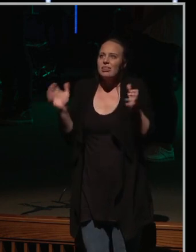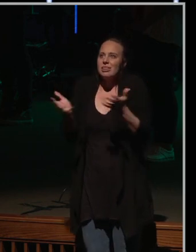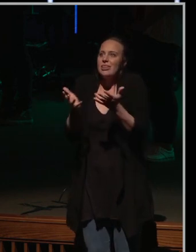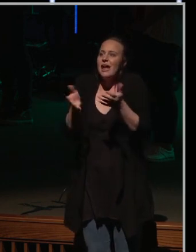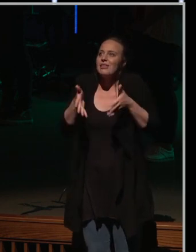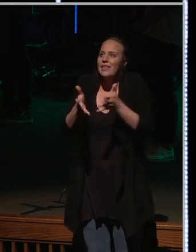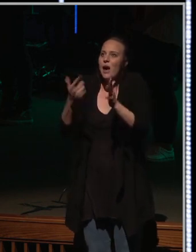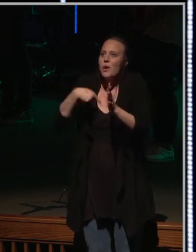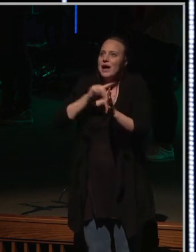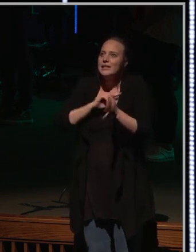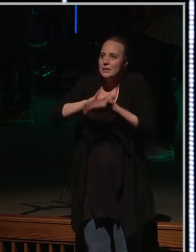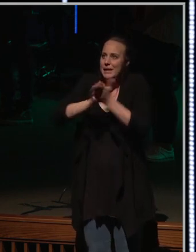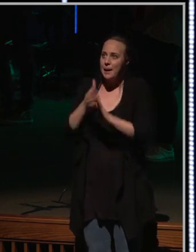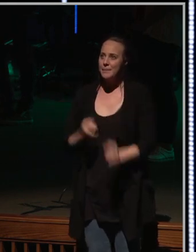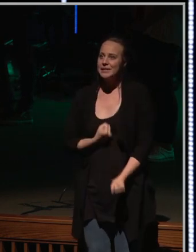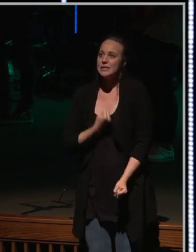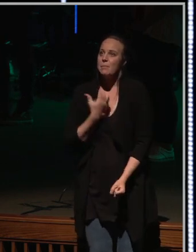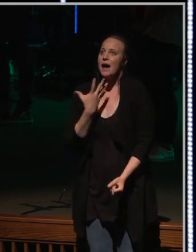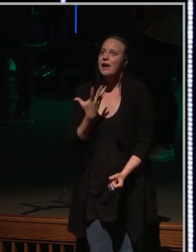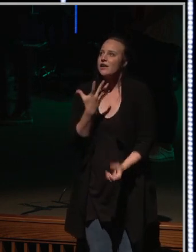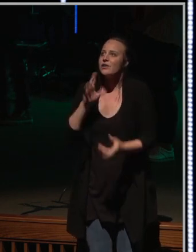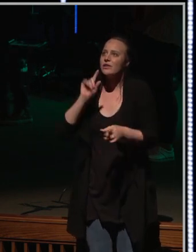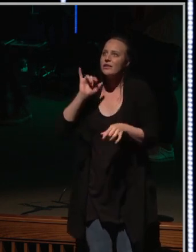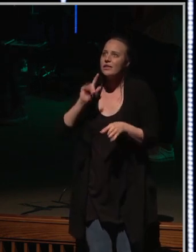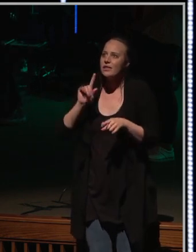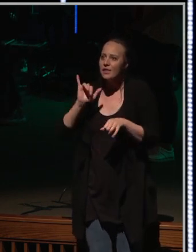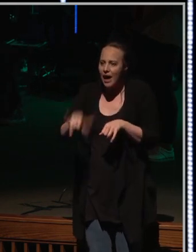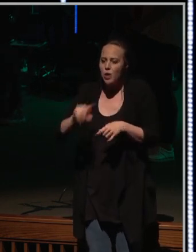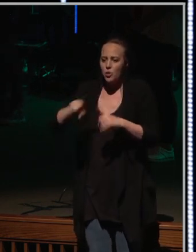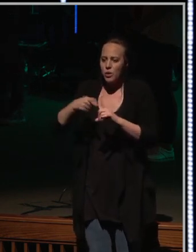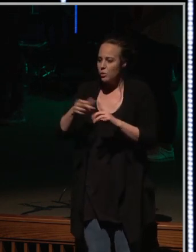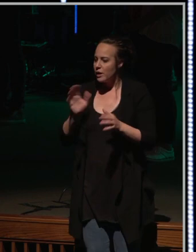in our mind right now that is going to be different when we get home.